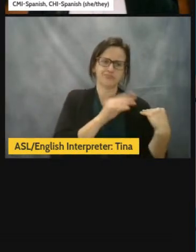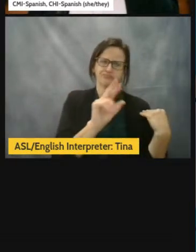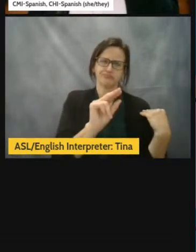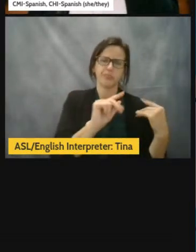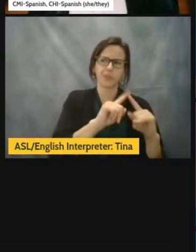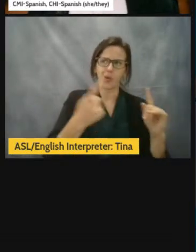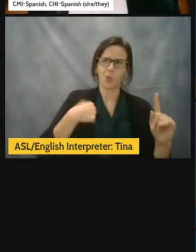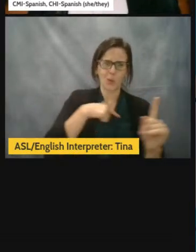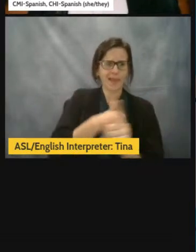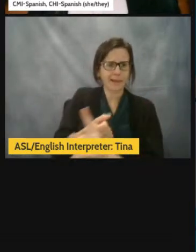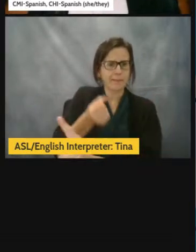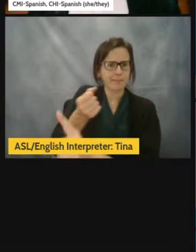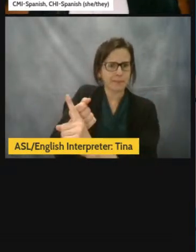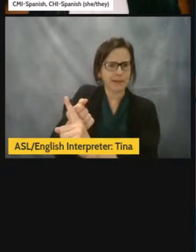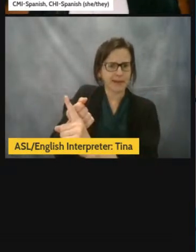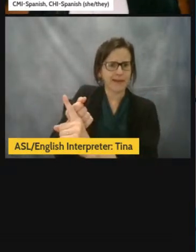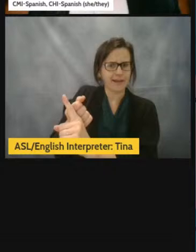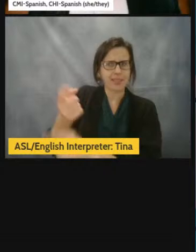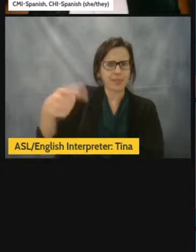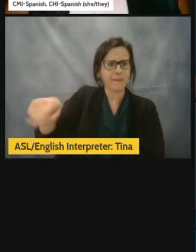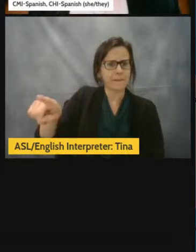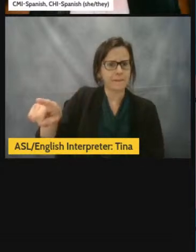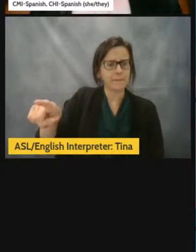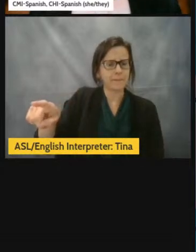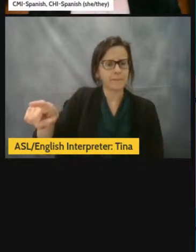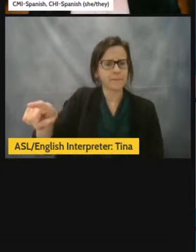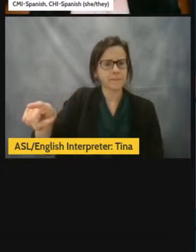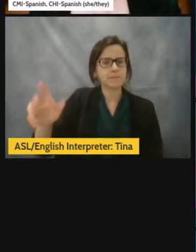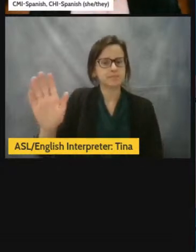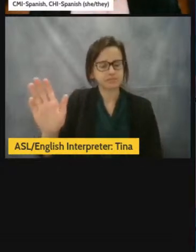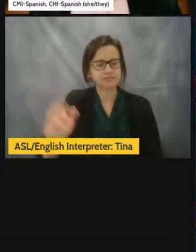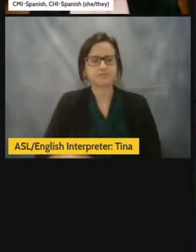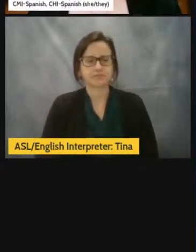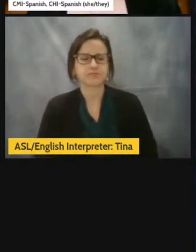okay? So one thing that they found